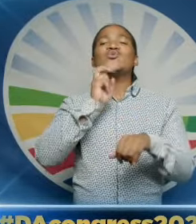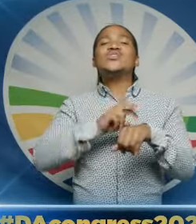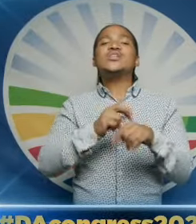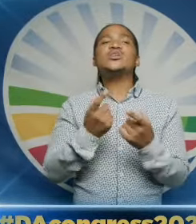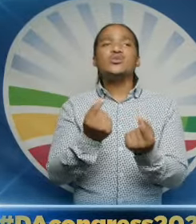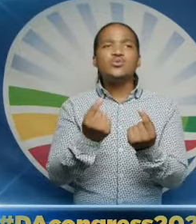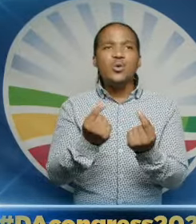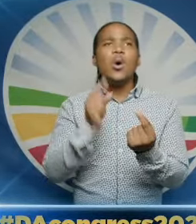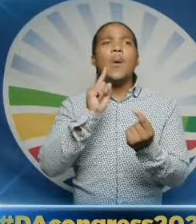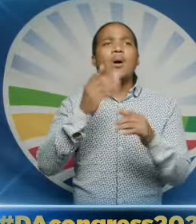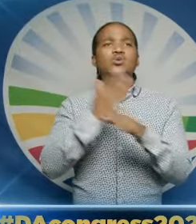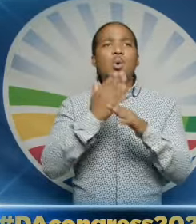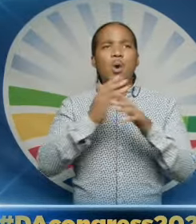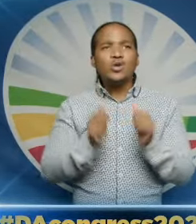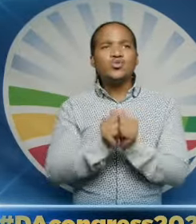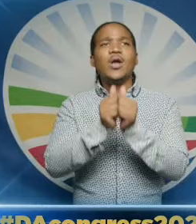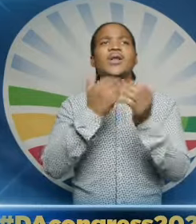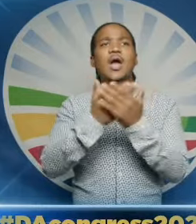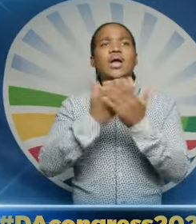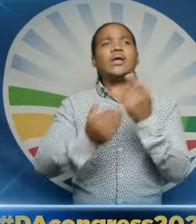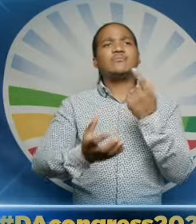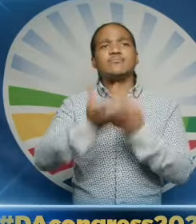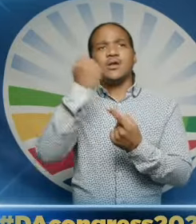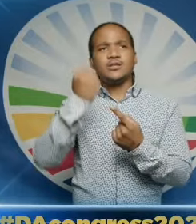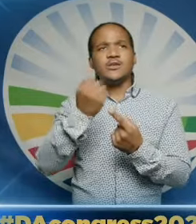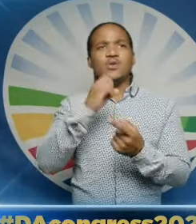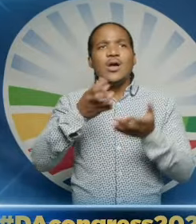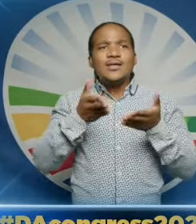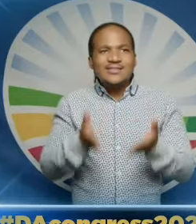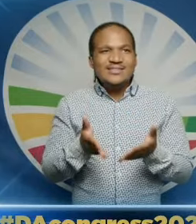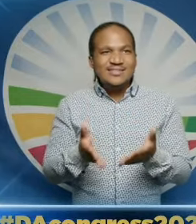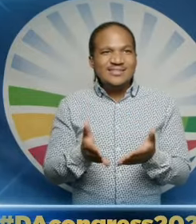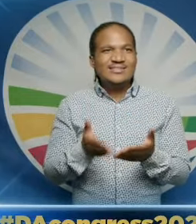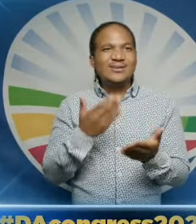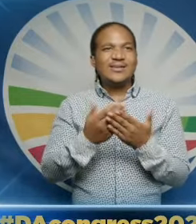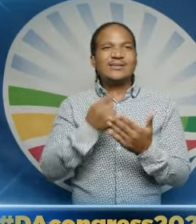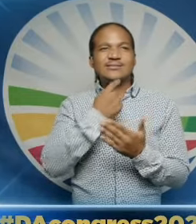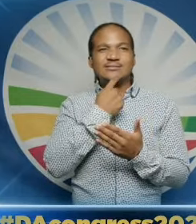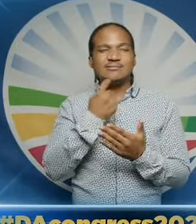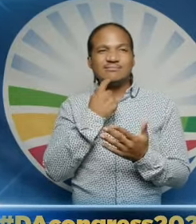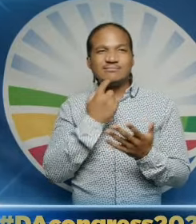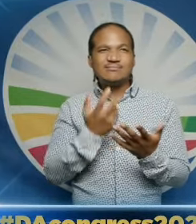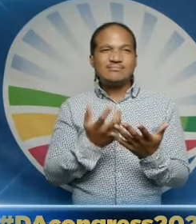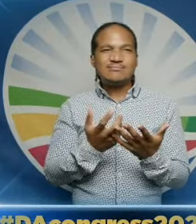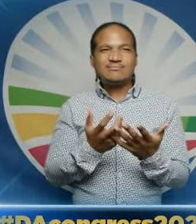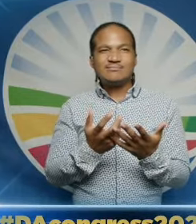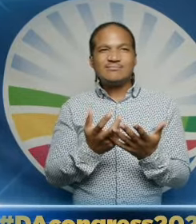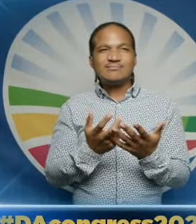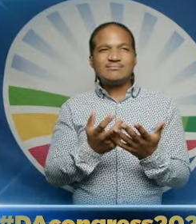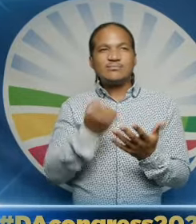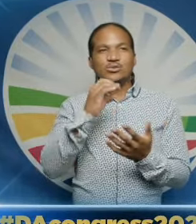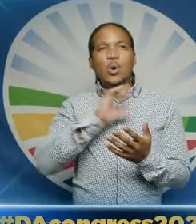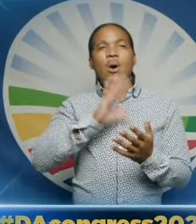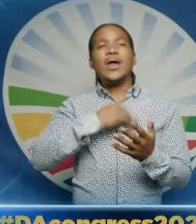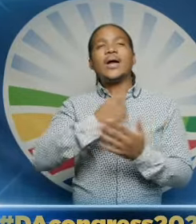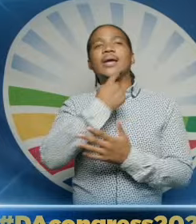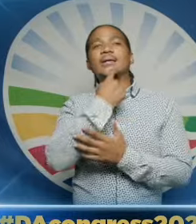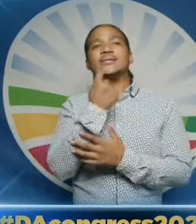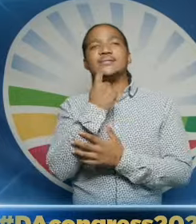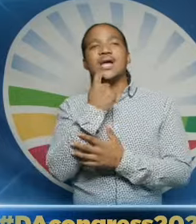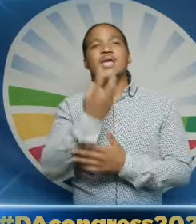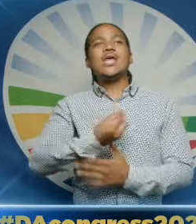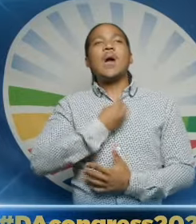is to work together in order to remove this disease. And the disease has been diagnosed. It is the African national criminals. So I want to say to young